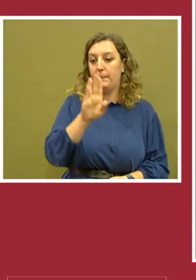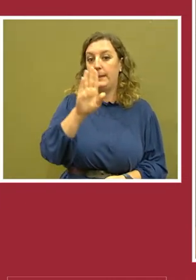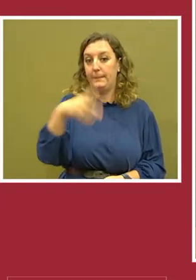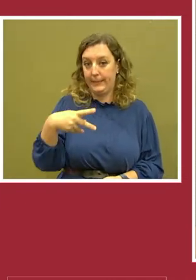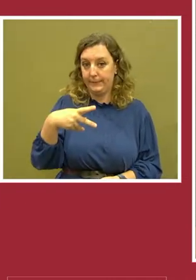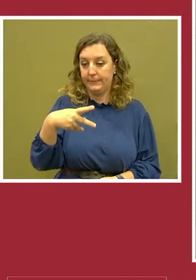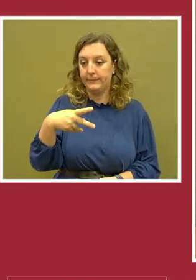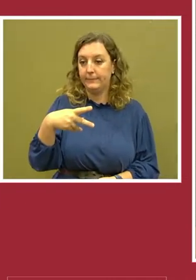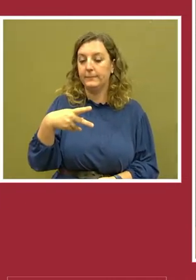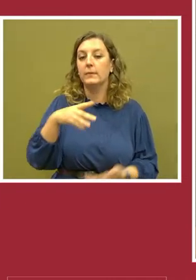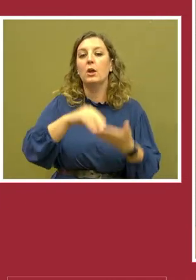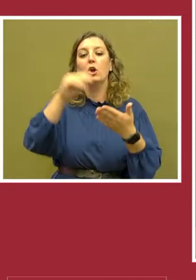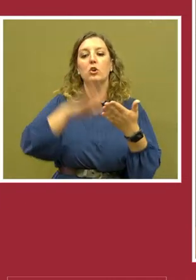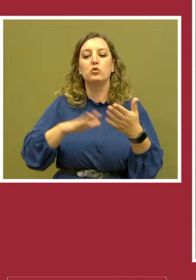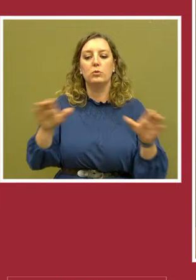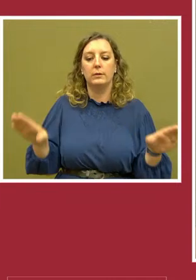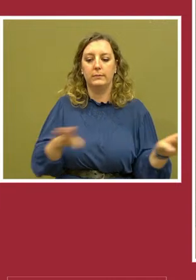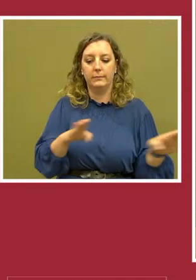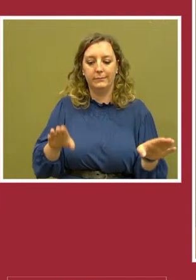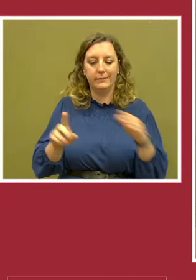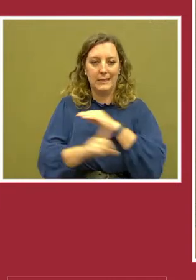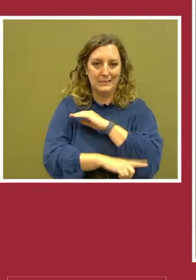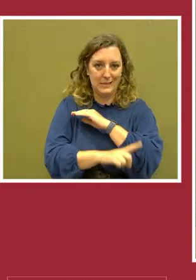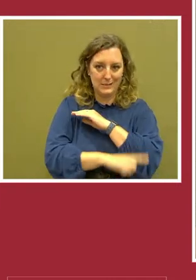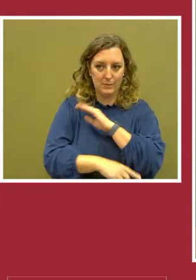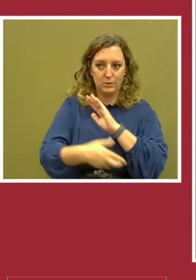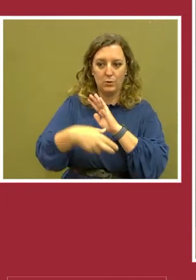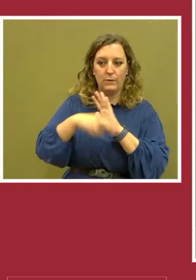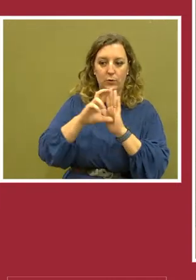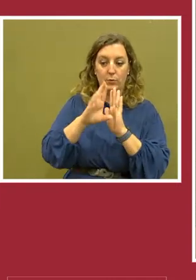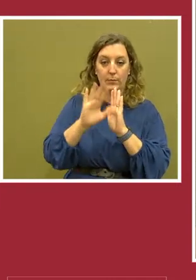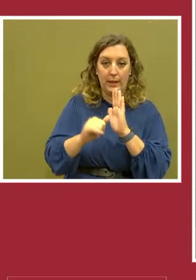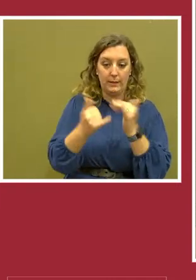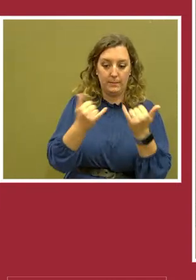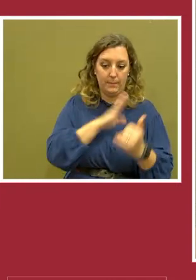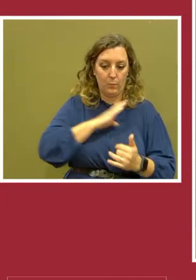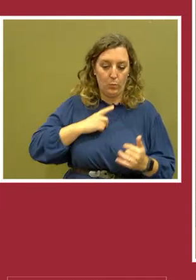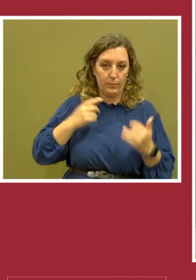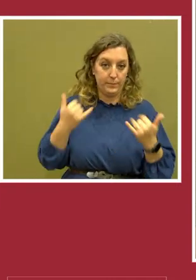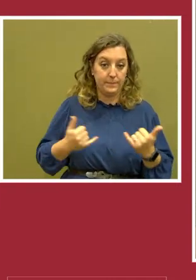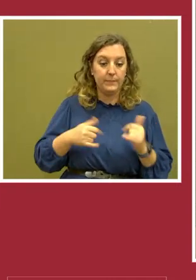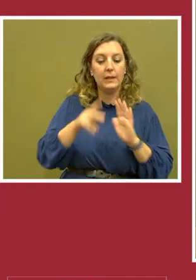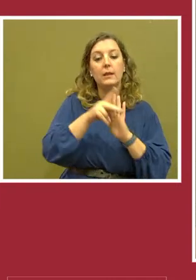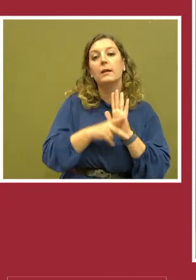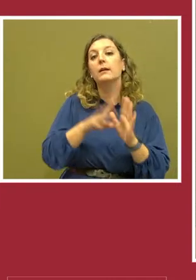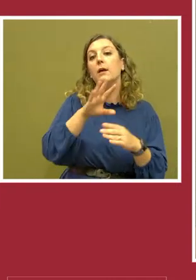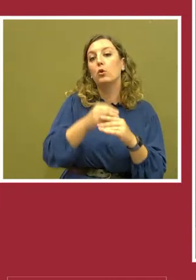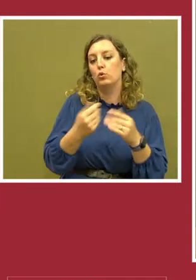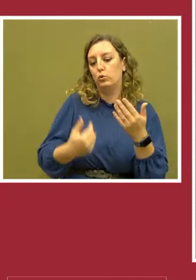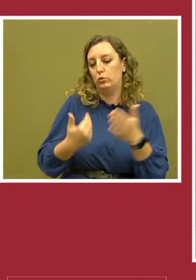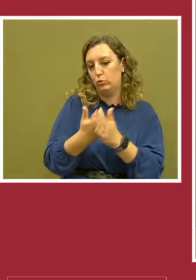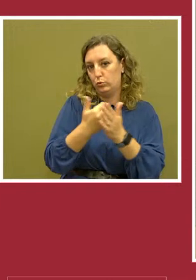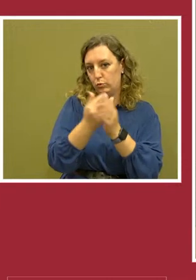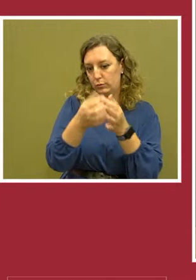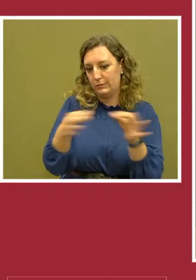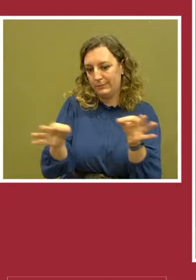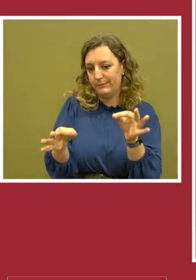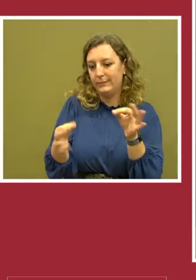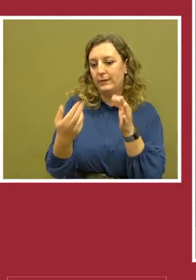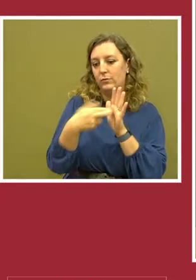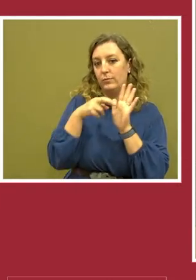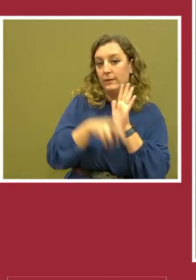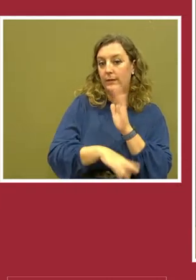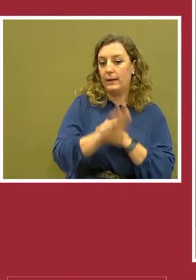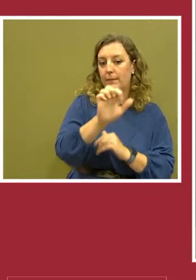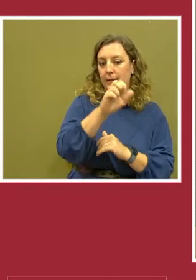JG-BP, student conduct and discipline, is being reviewed by the board. The policy includes updated language to reflect Binlam